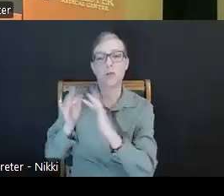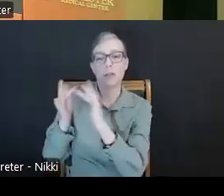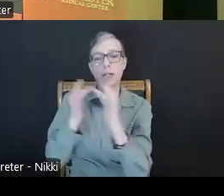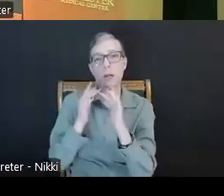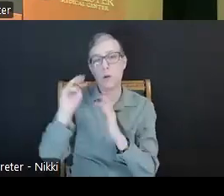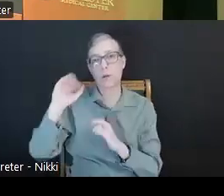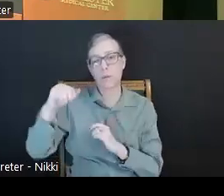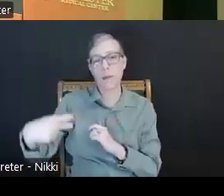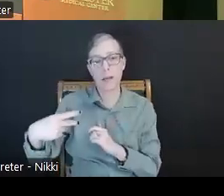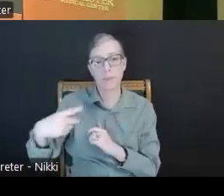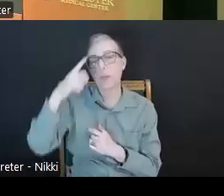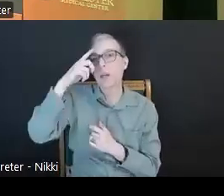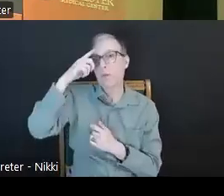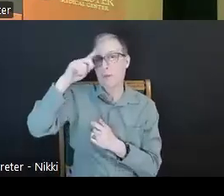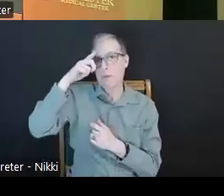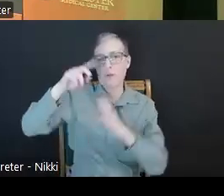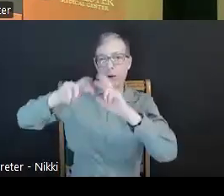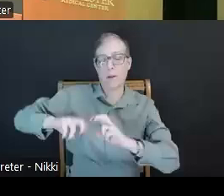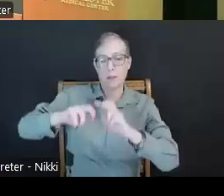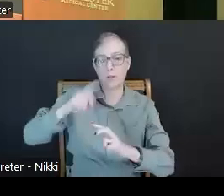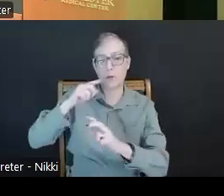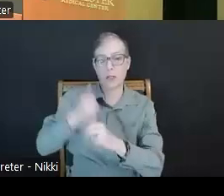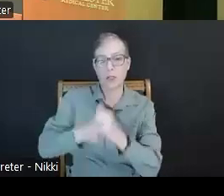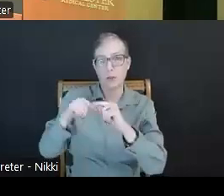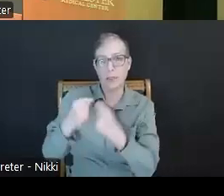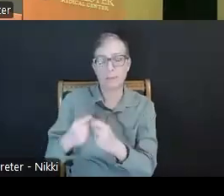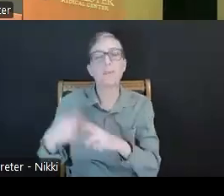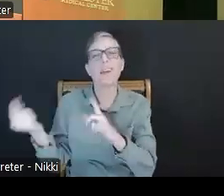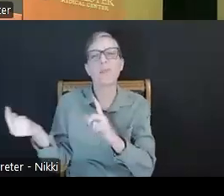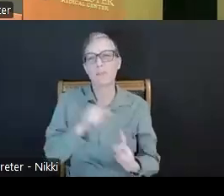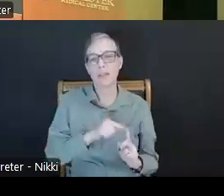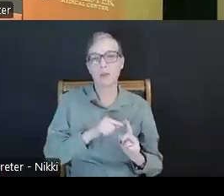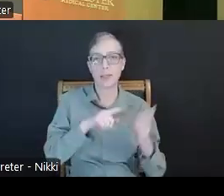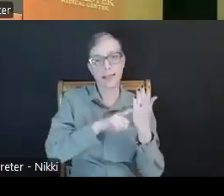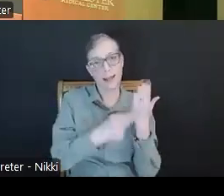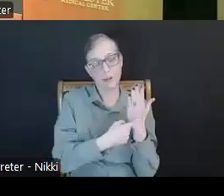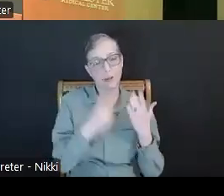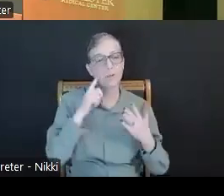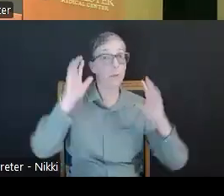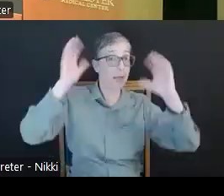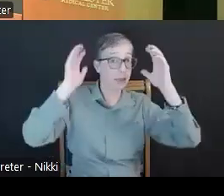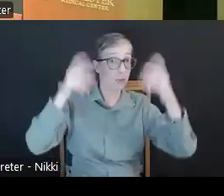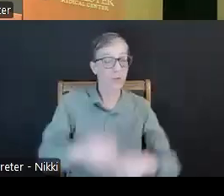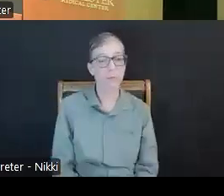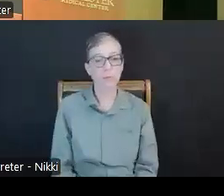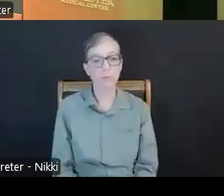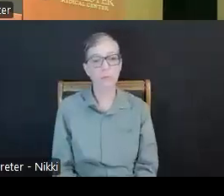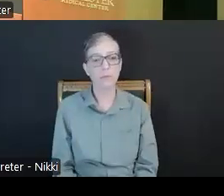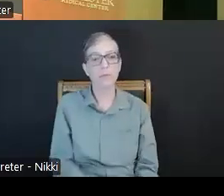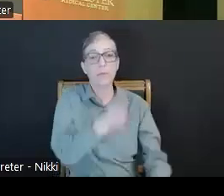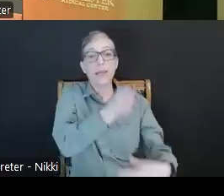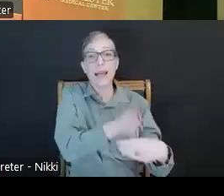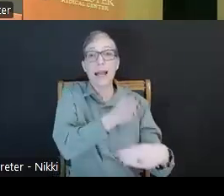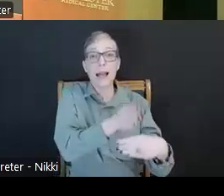team. So to return to the basketball analogy again, in basketball, you could look at the average number of past shared minutes